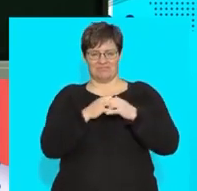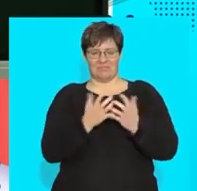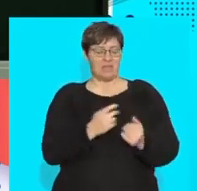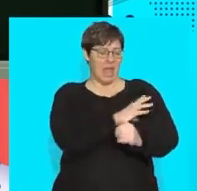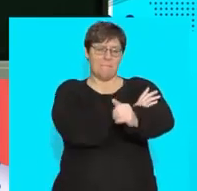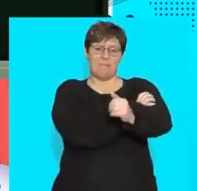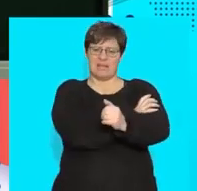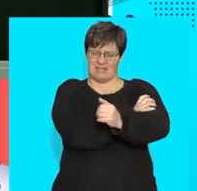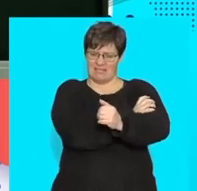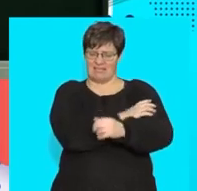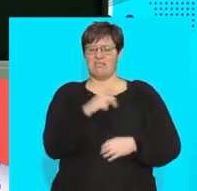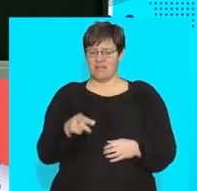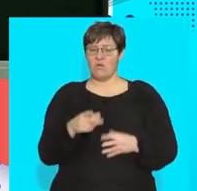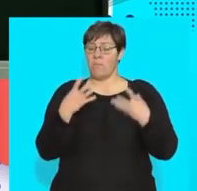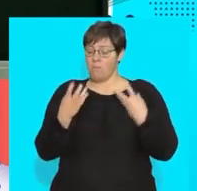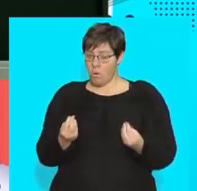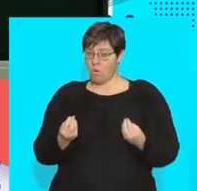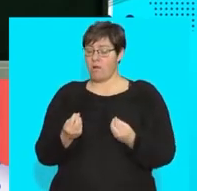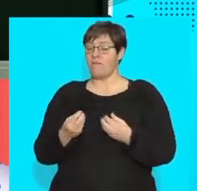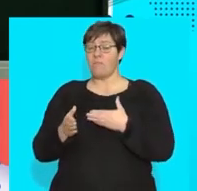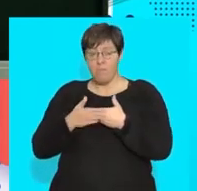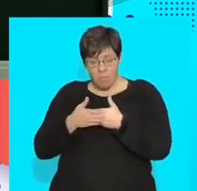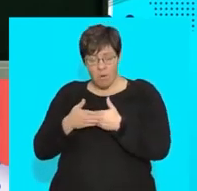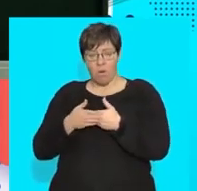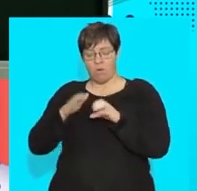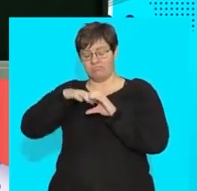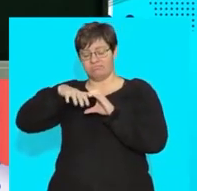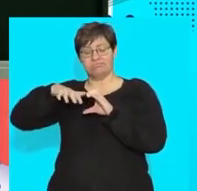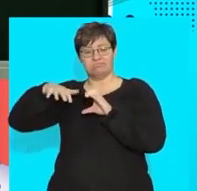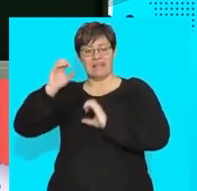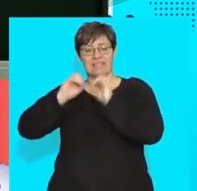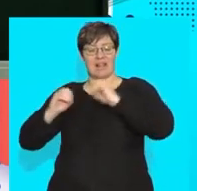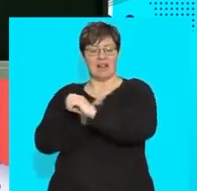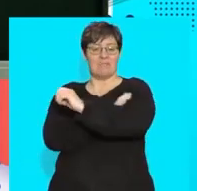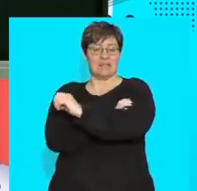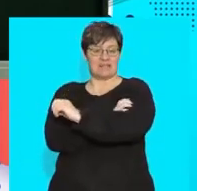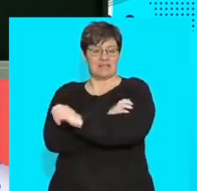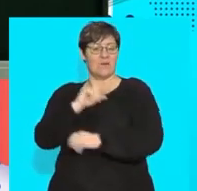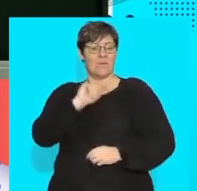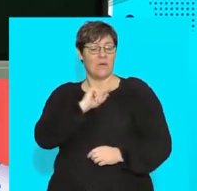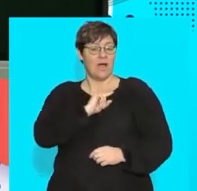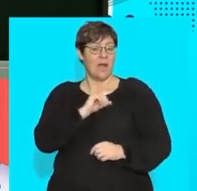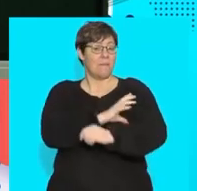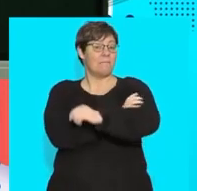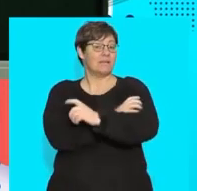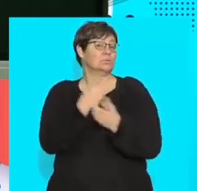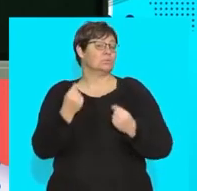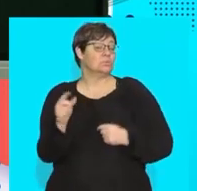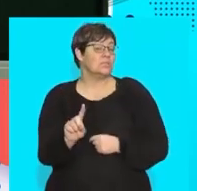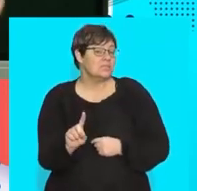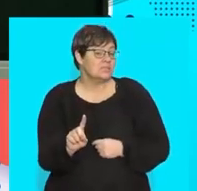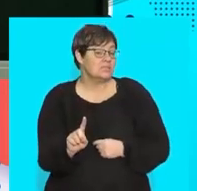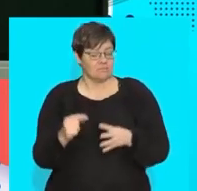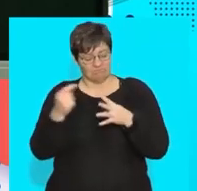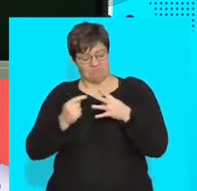your muscles, you would have more mitochondrion in the cells in your muscles. Why? What do your muscles have